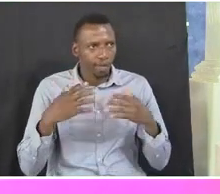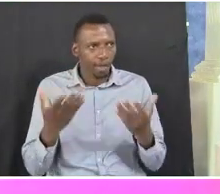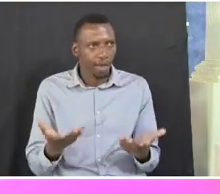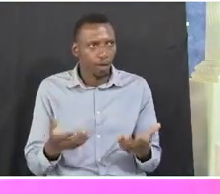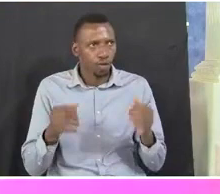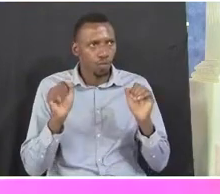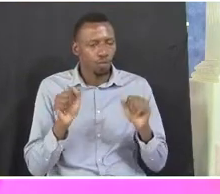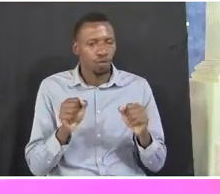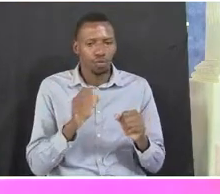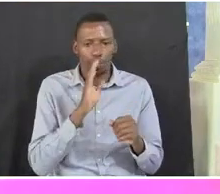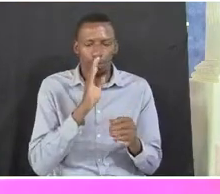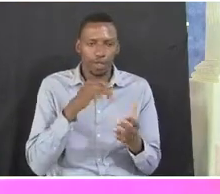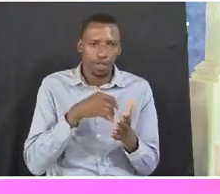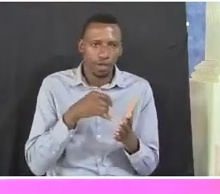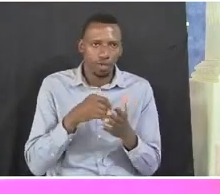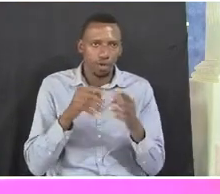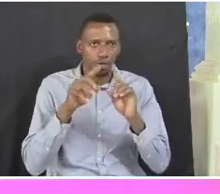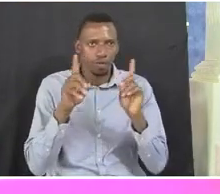get involved